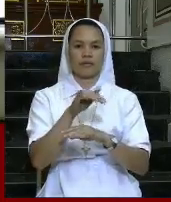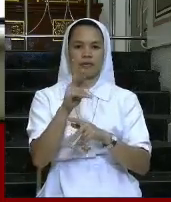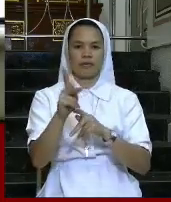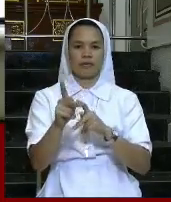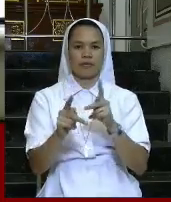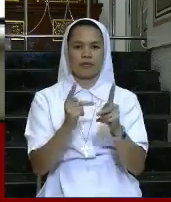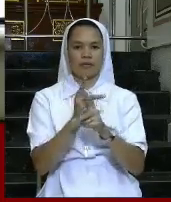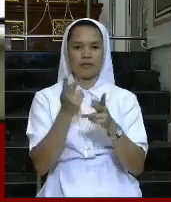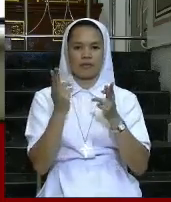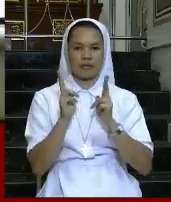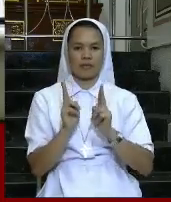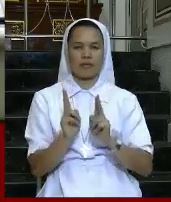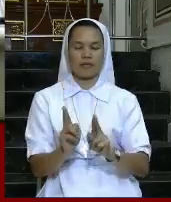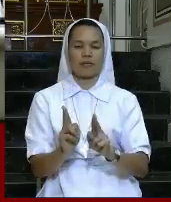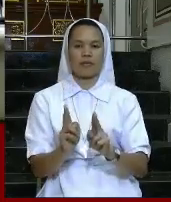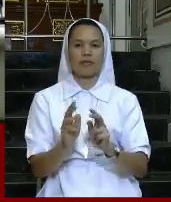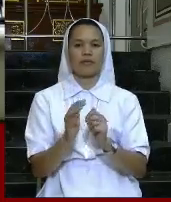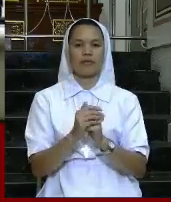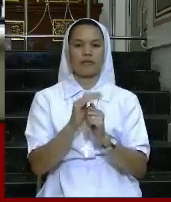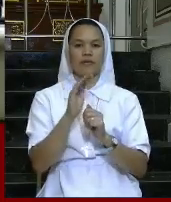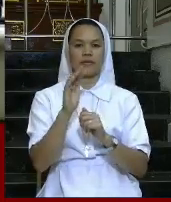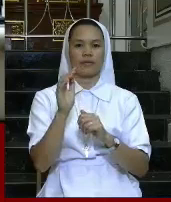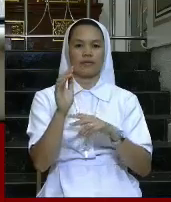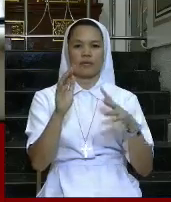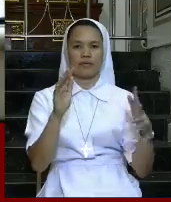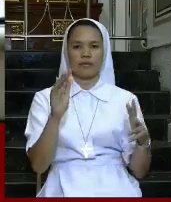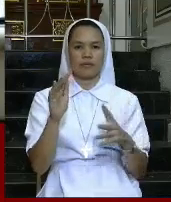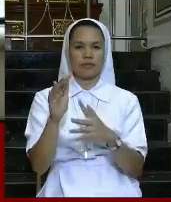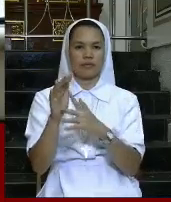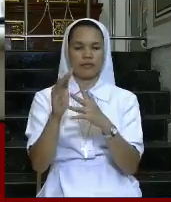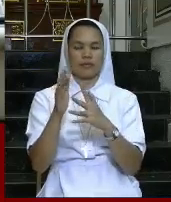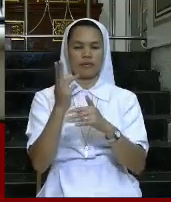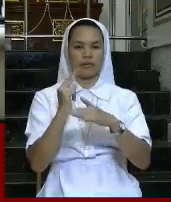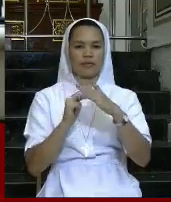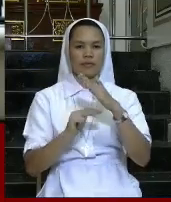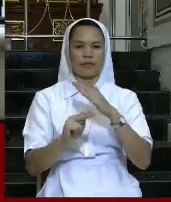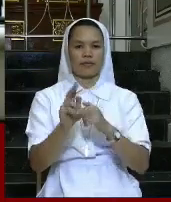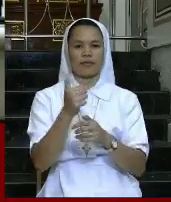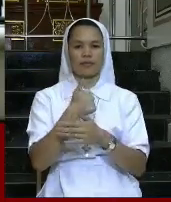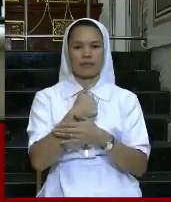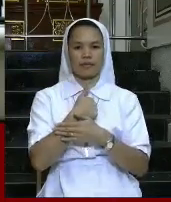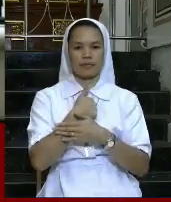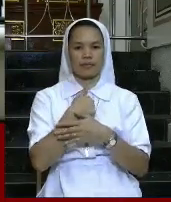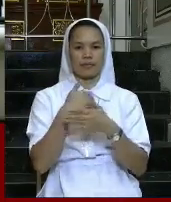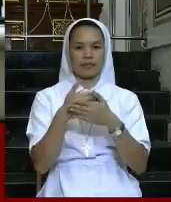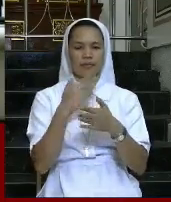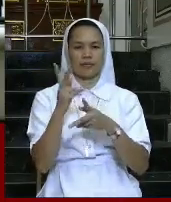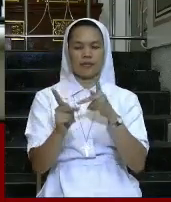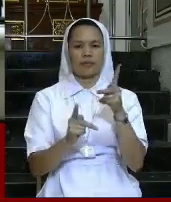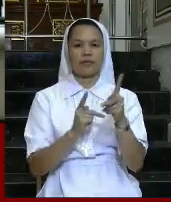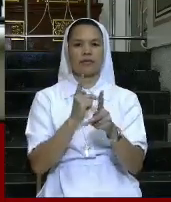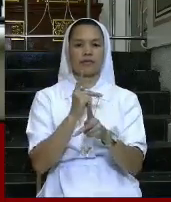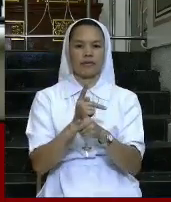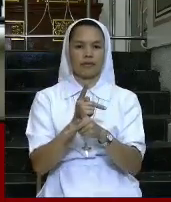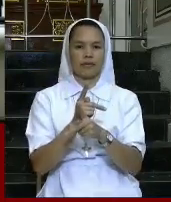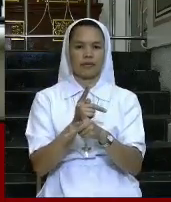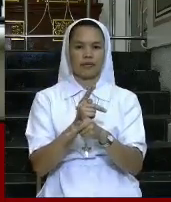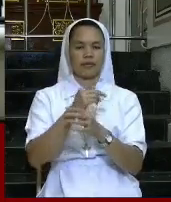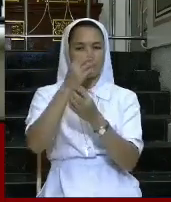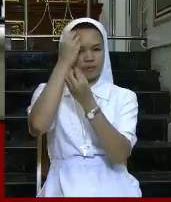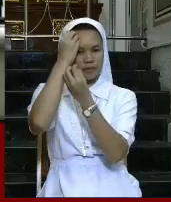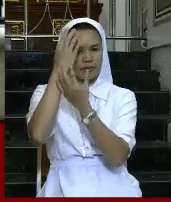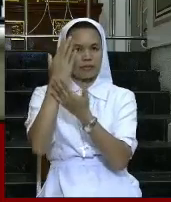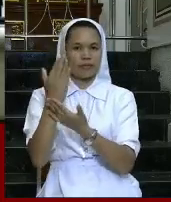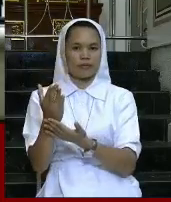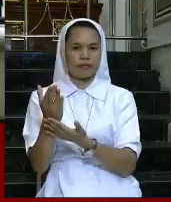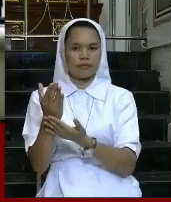and found human in appearance. He humbled himself, becoming obedient to the